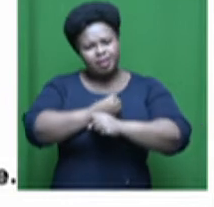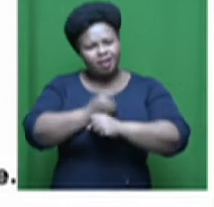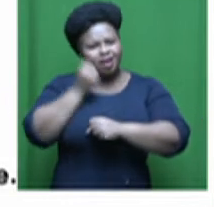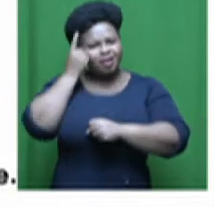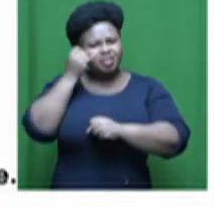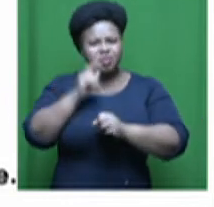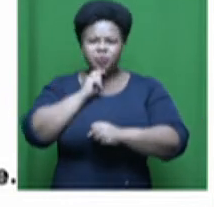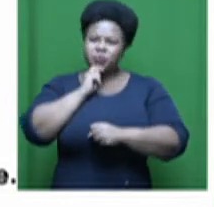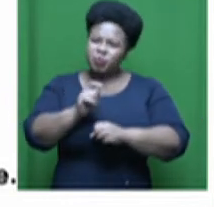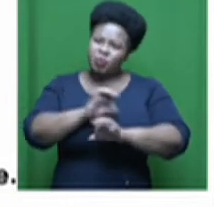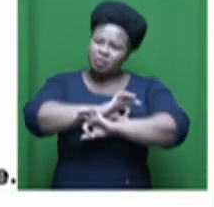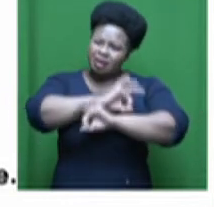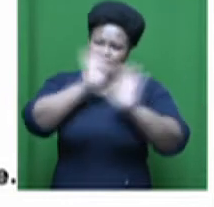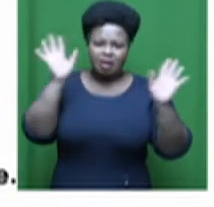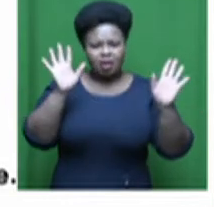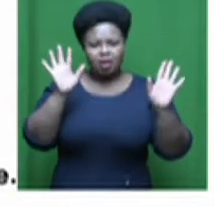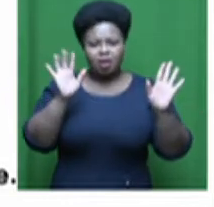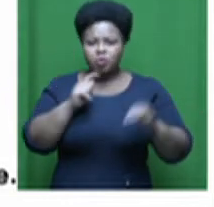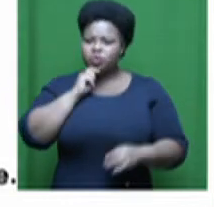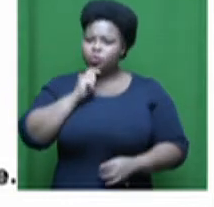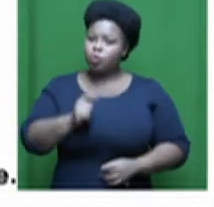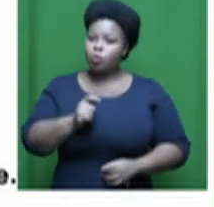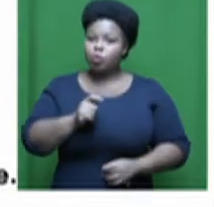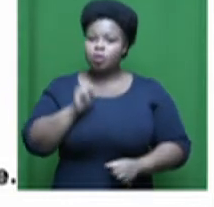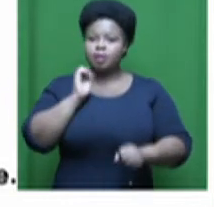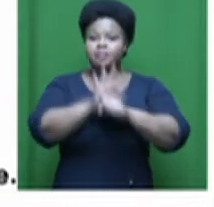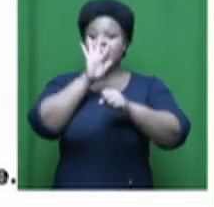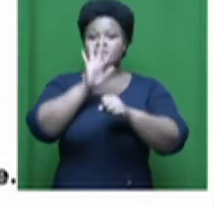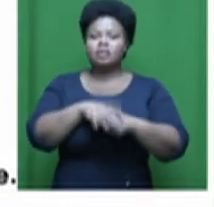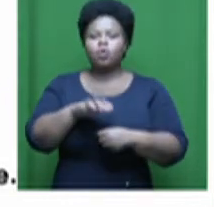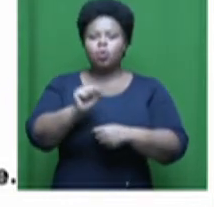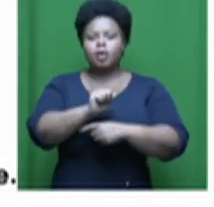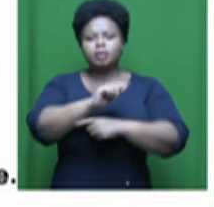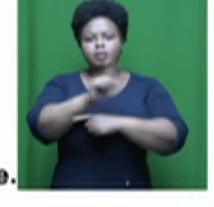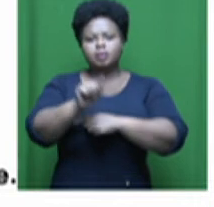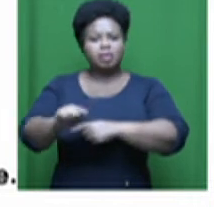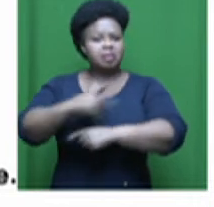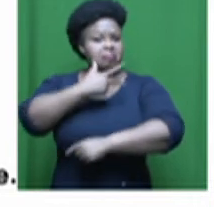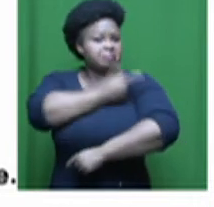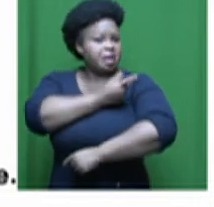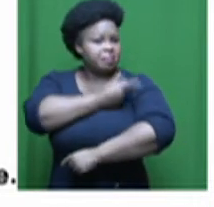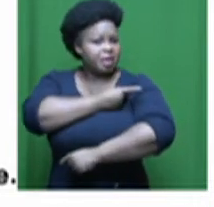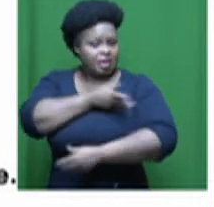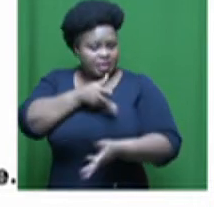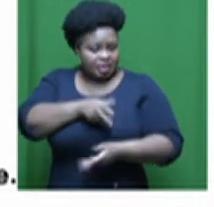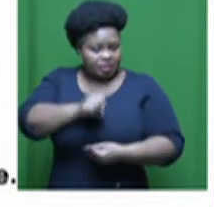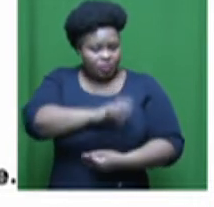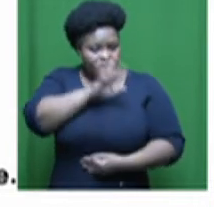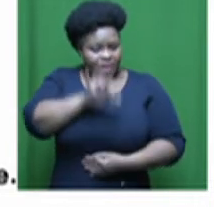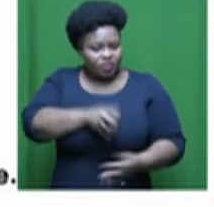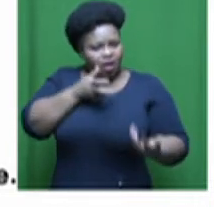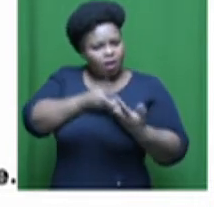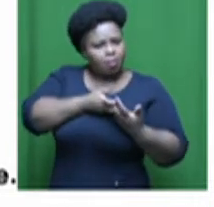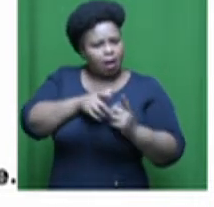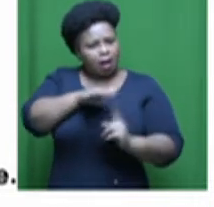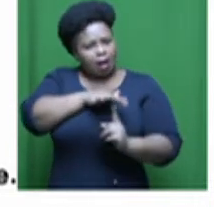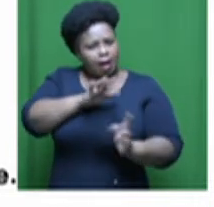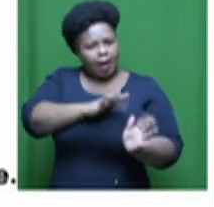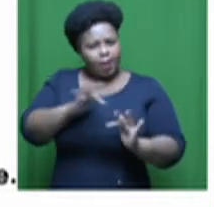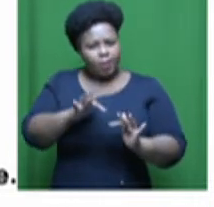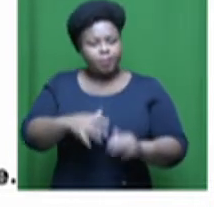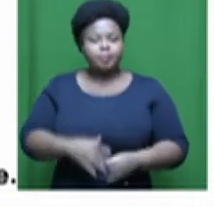of exactly what the effect of the Astrazeneca vaccine is in the South African context, and